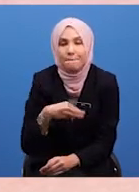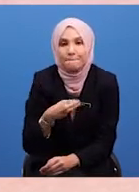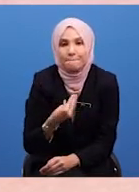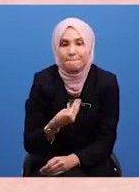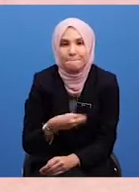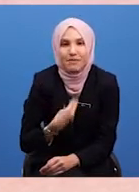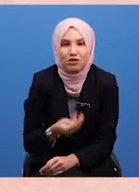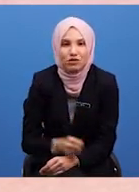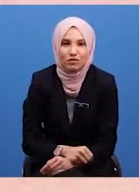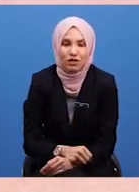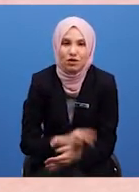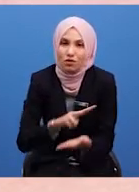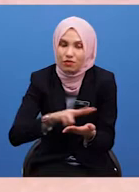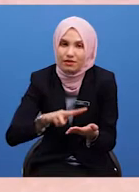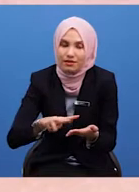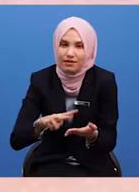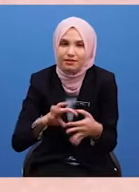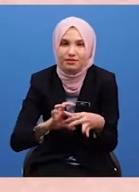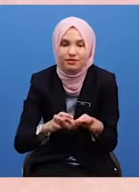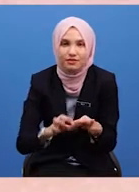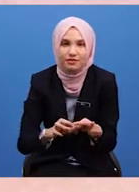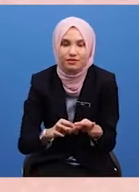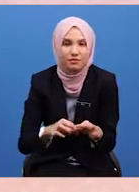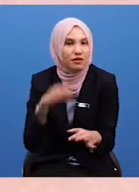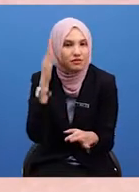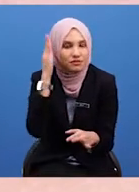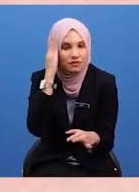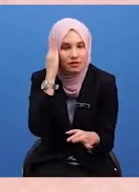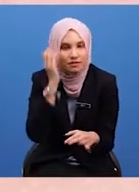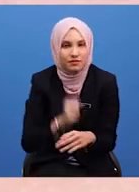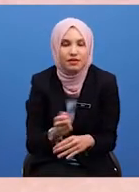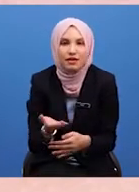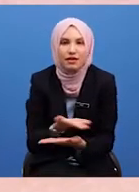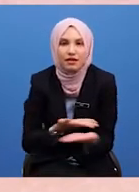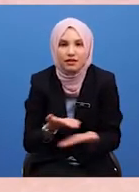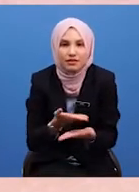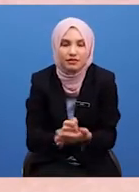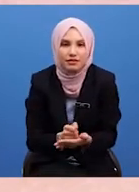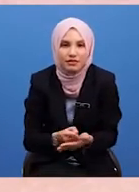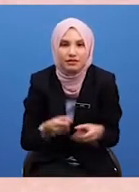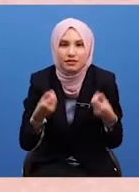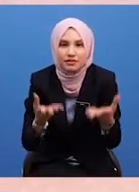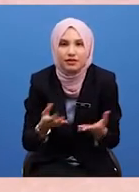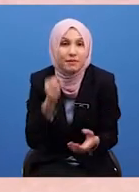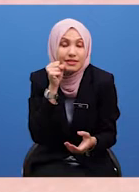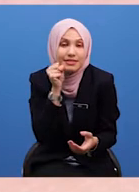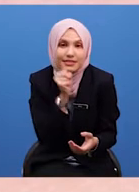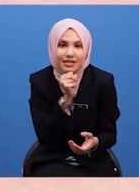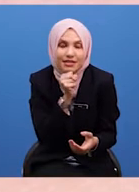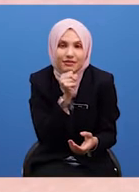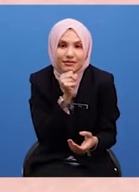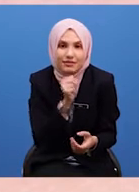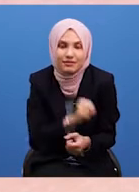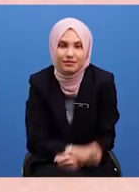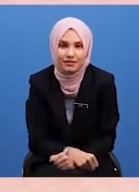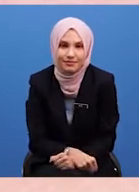While reading the story, you will experience moments that tell you there are seriousness and